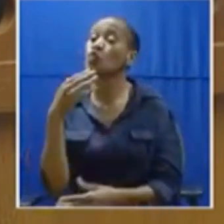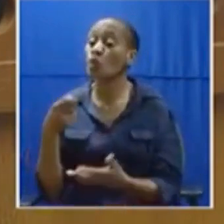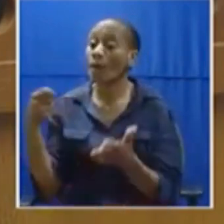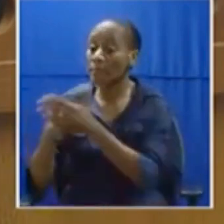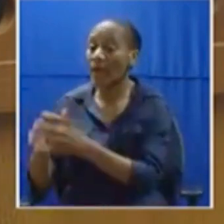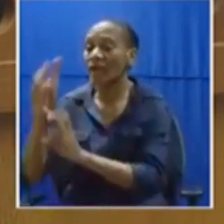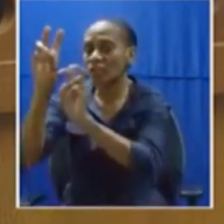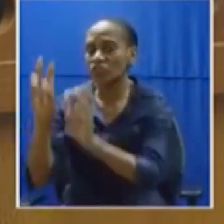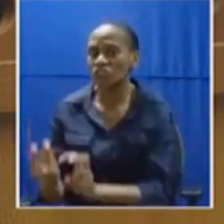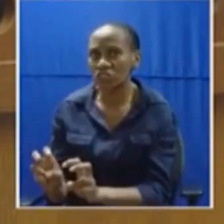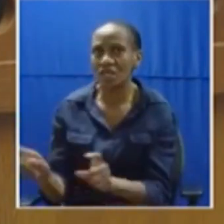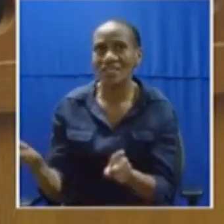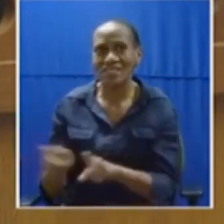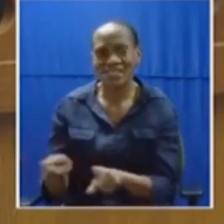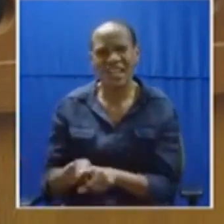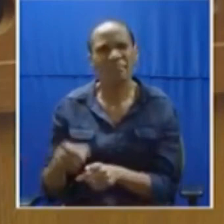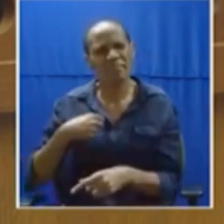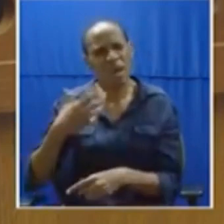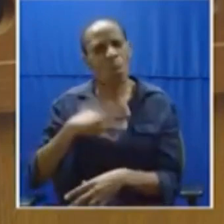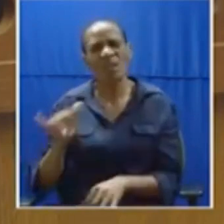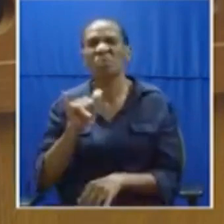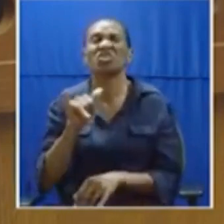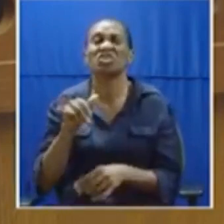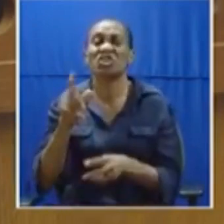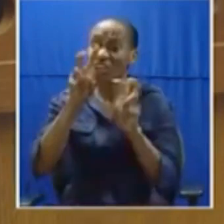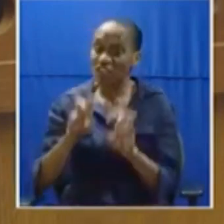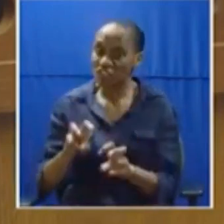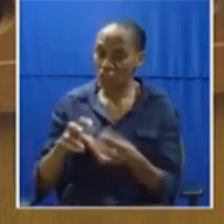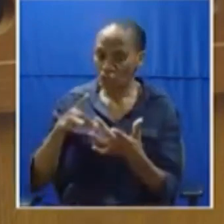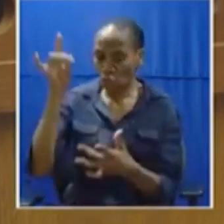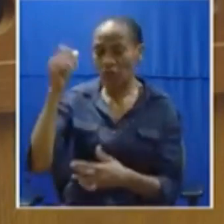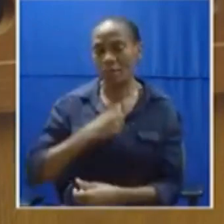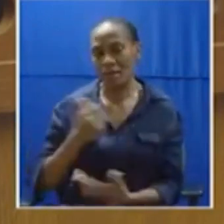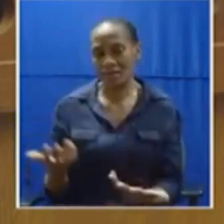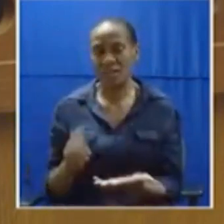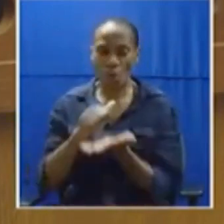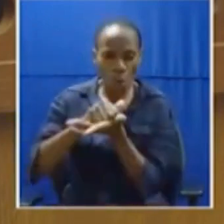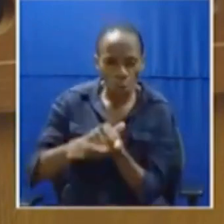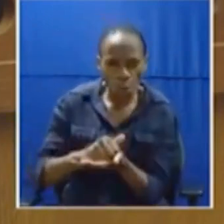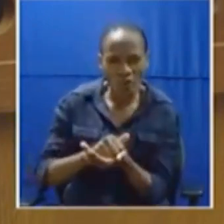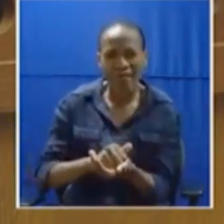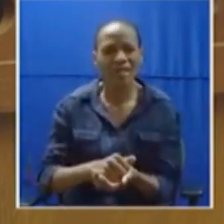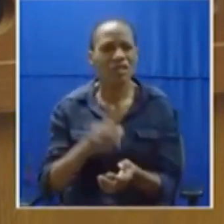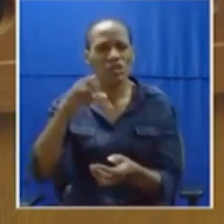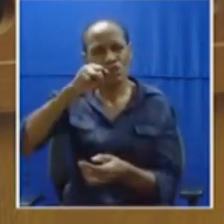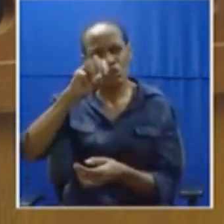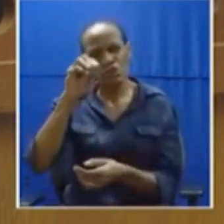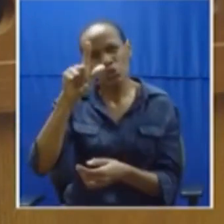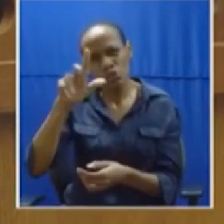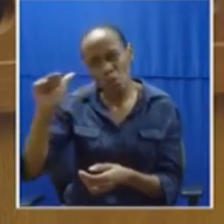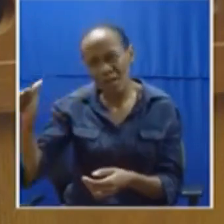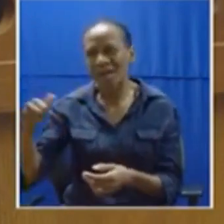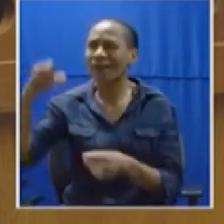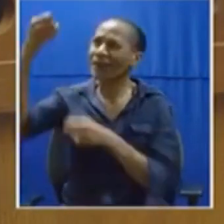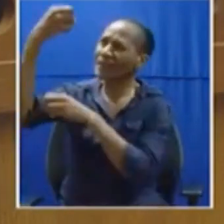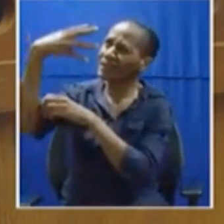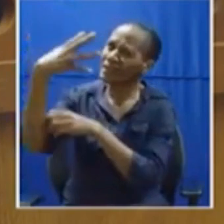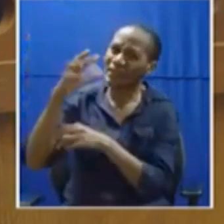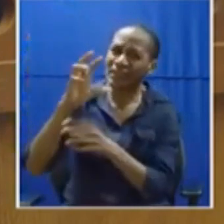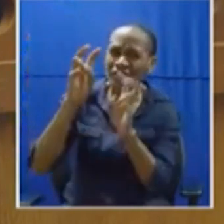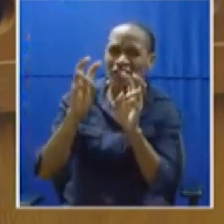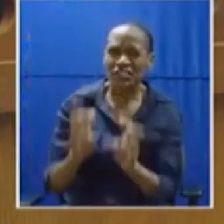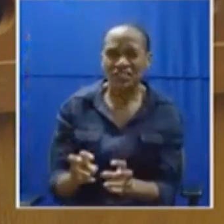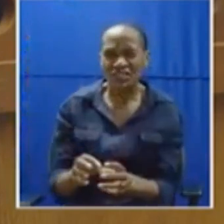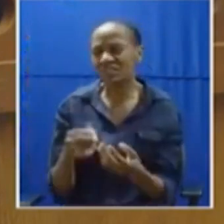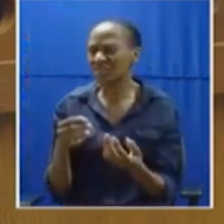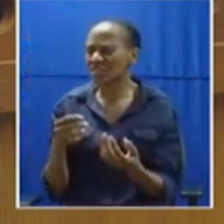own kind of electricity, be it wind, solar, gas, or coal. The notion that this will create job losses is a